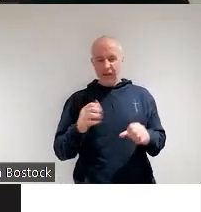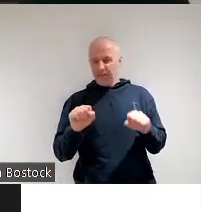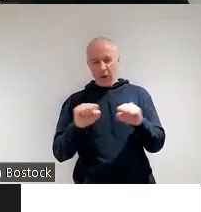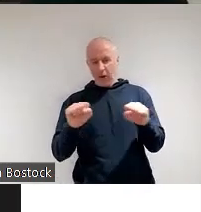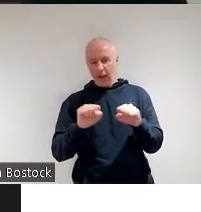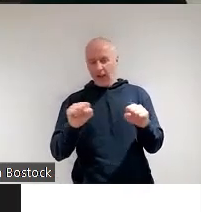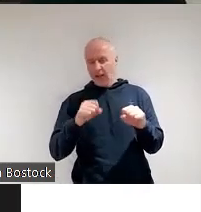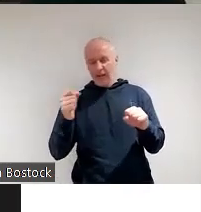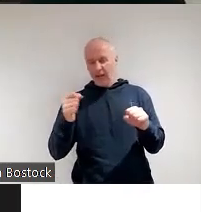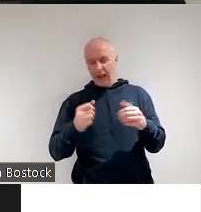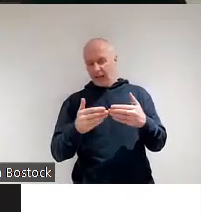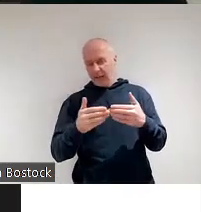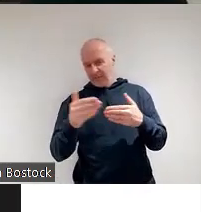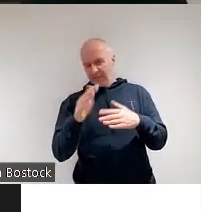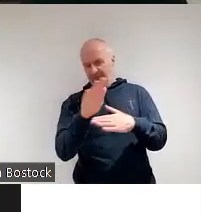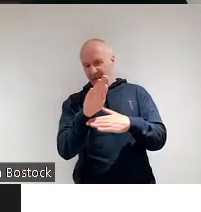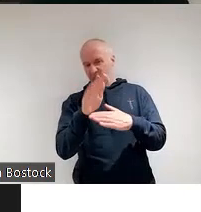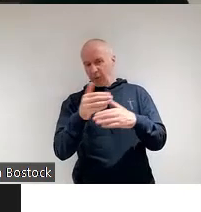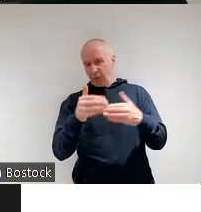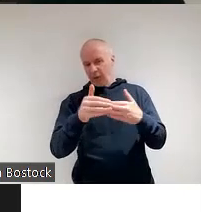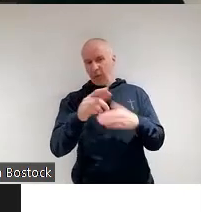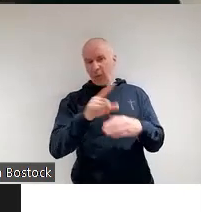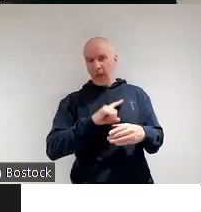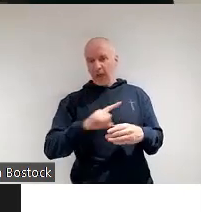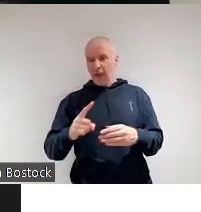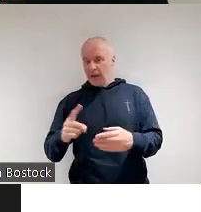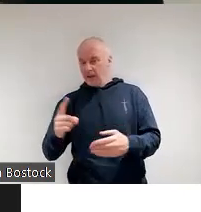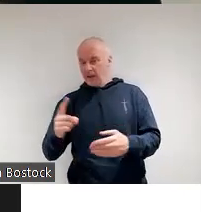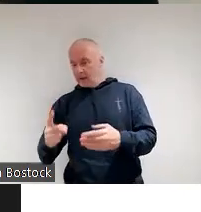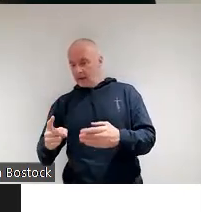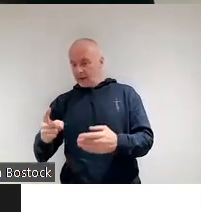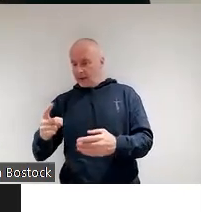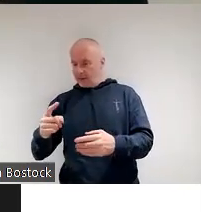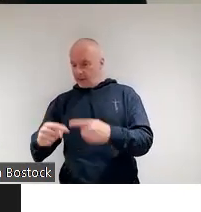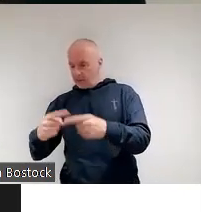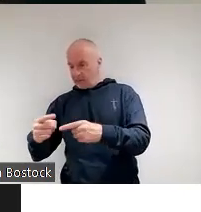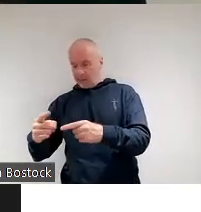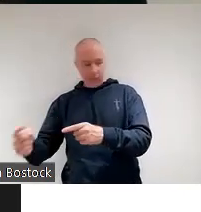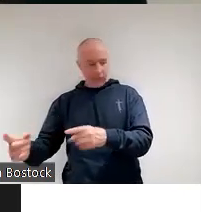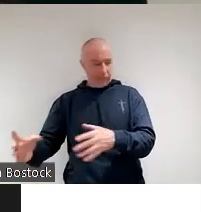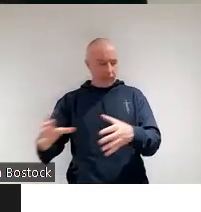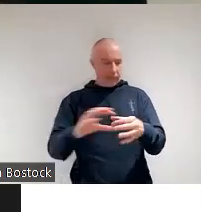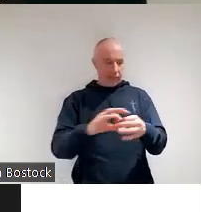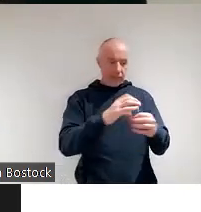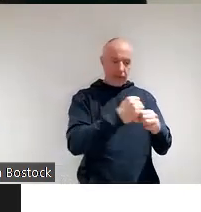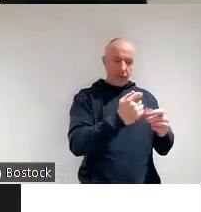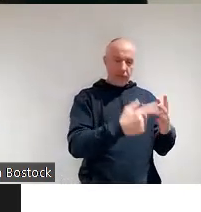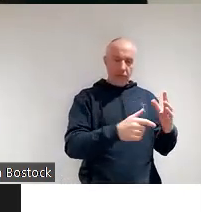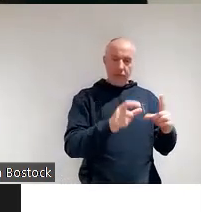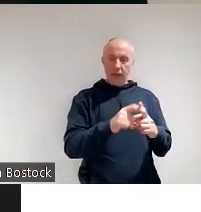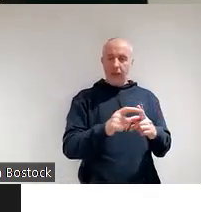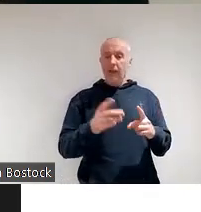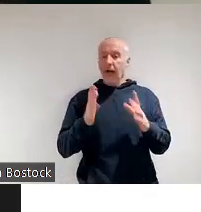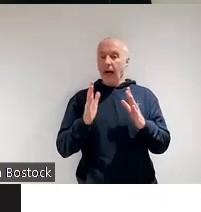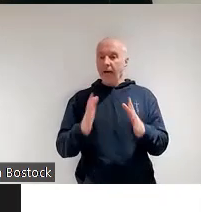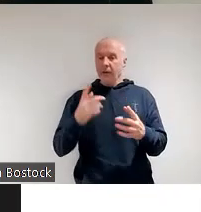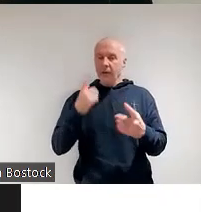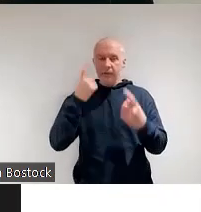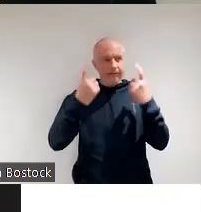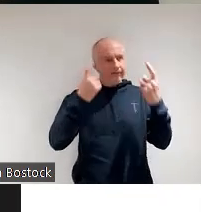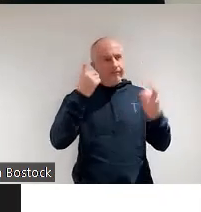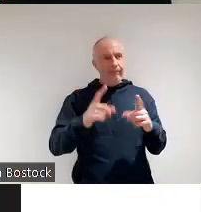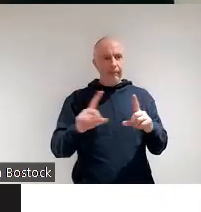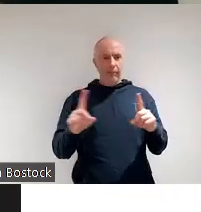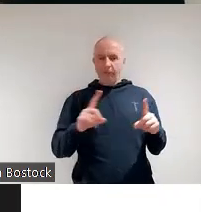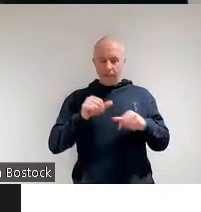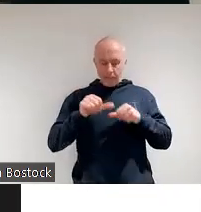go, because for the transmission distribution industry, all the DNOs, utility companies, they have to come up with a protocol which will work